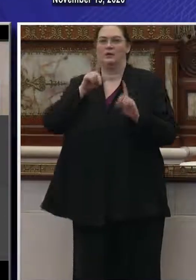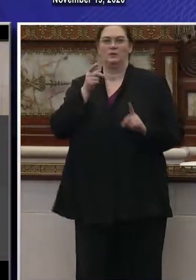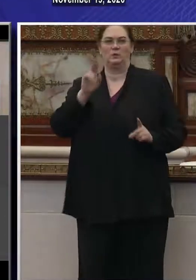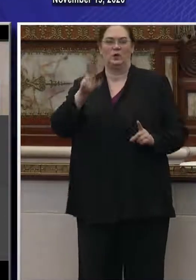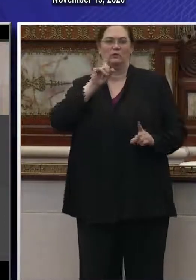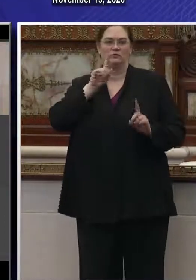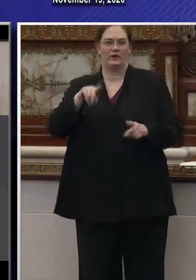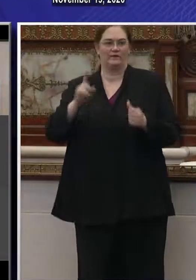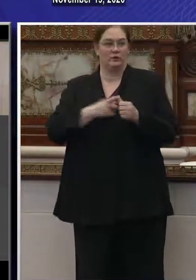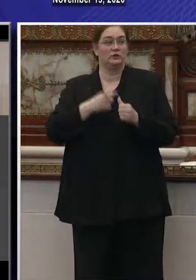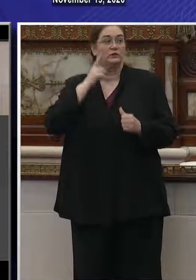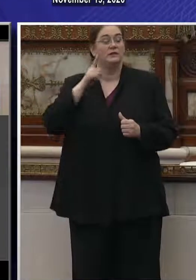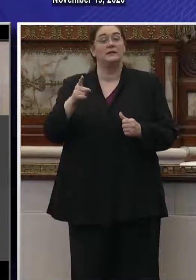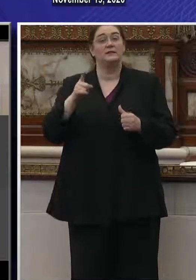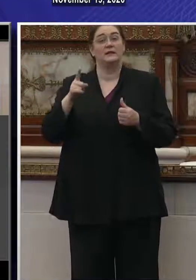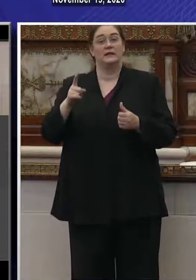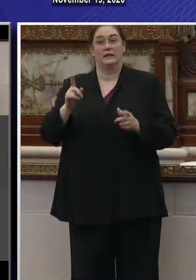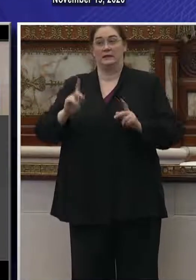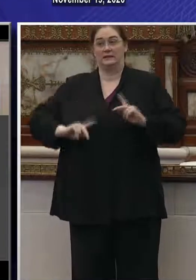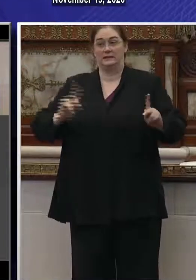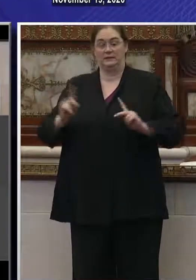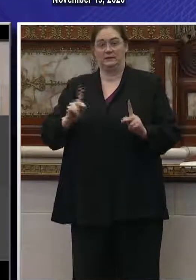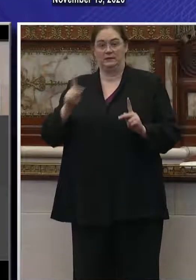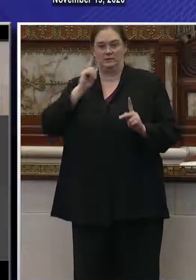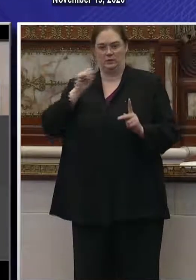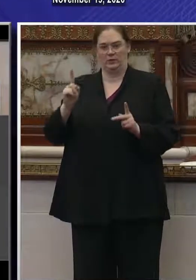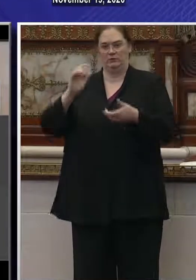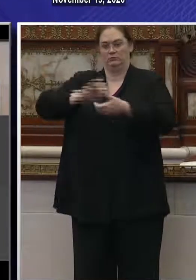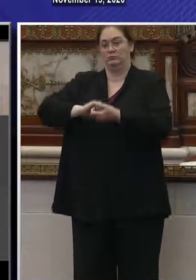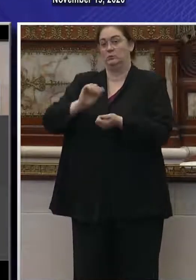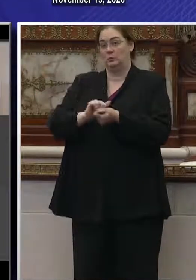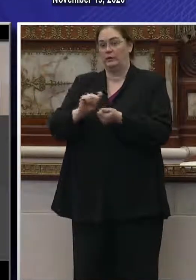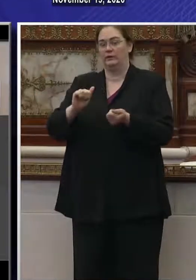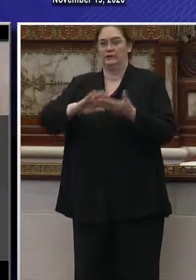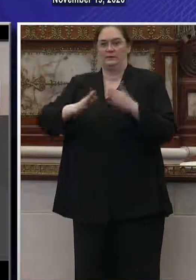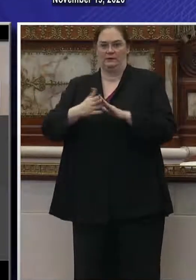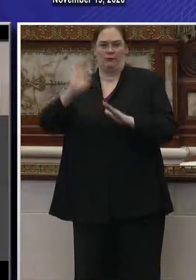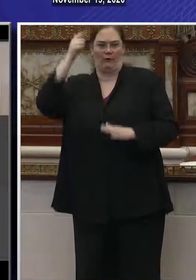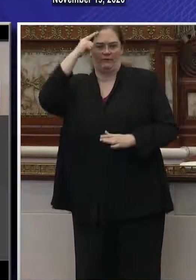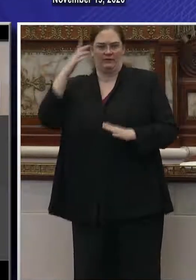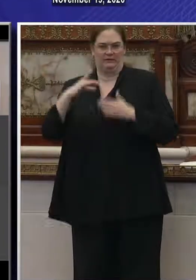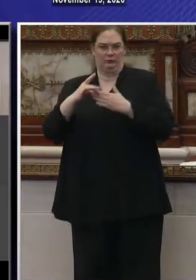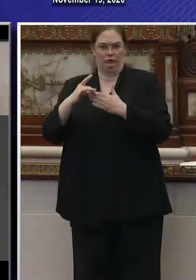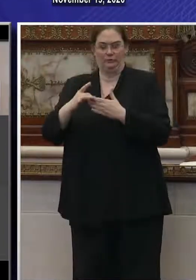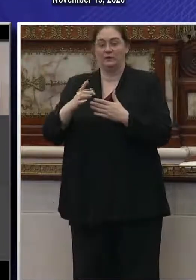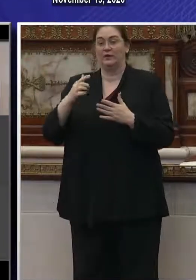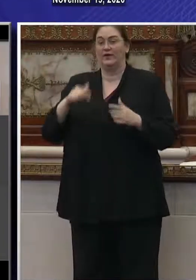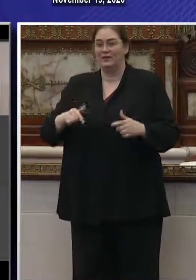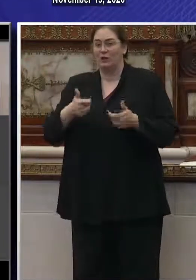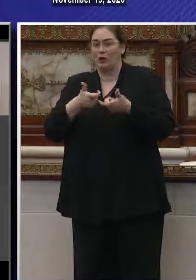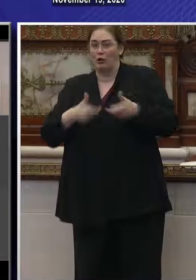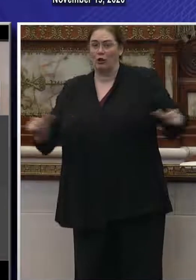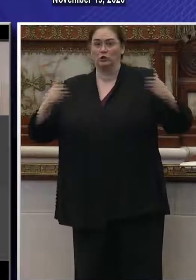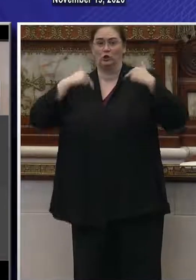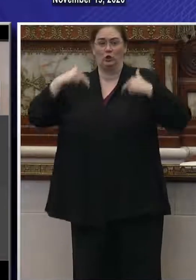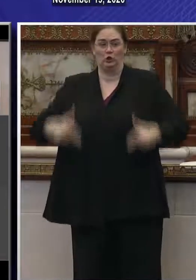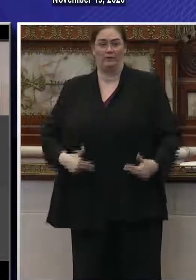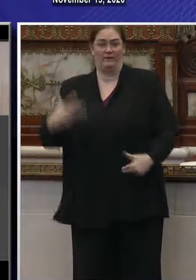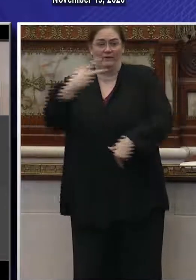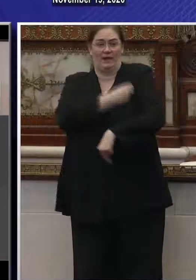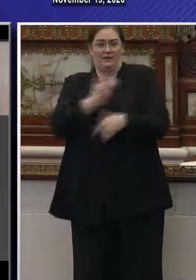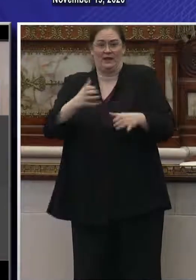we partner with the leadership of the city government. This is the largest human vaccination effort in